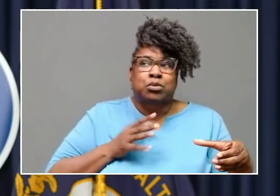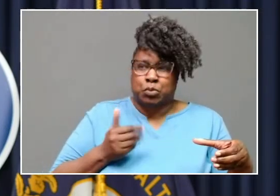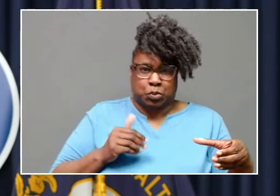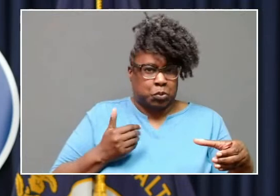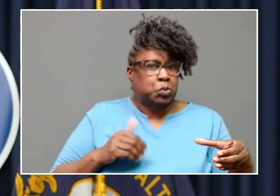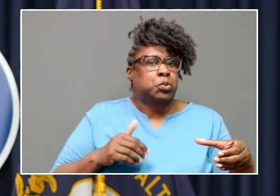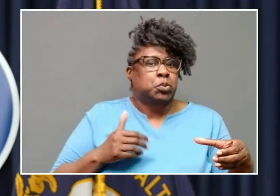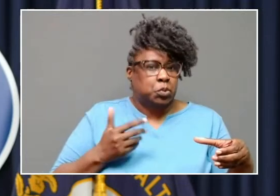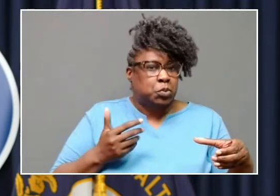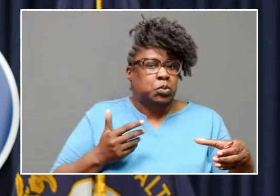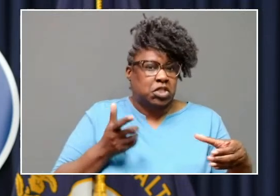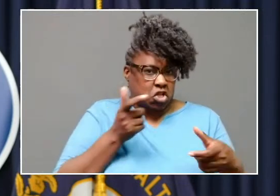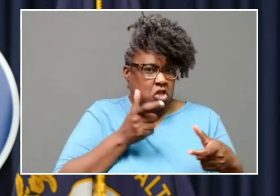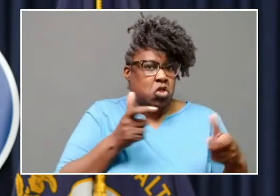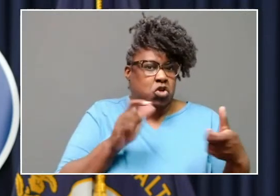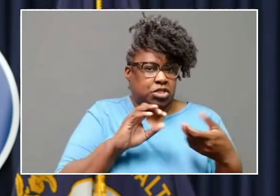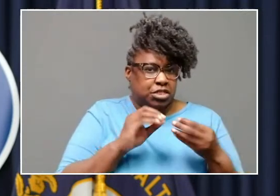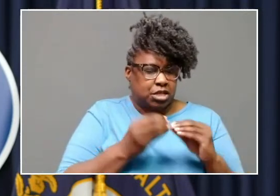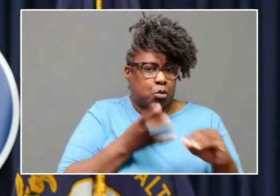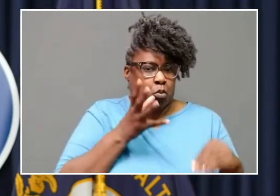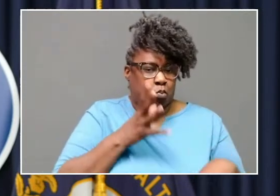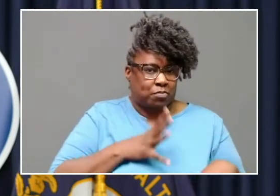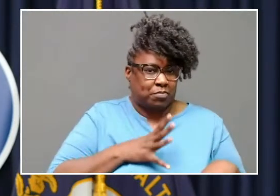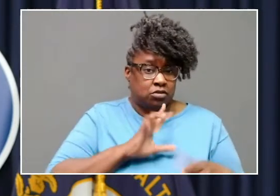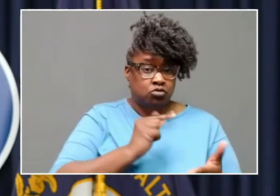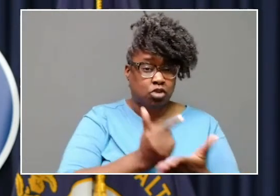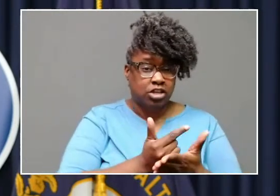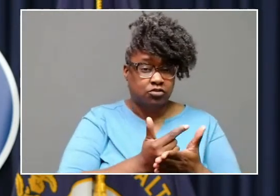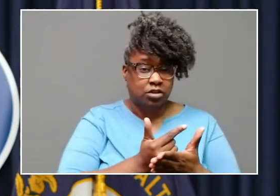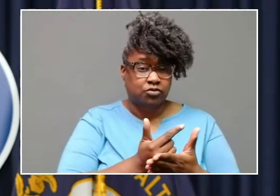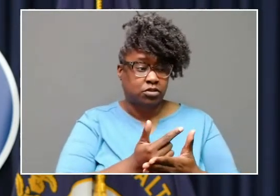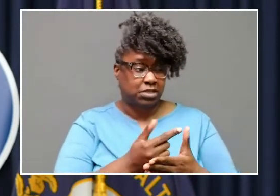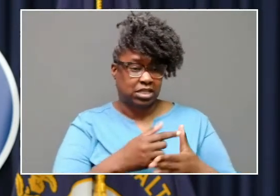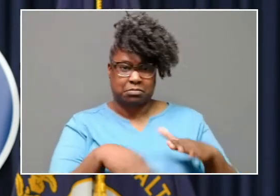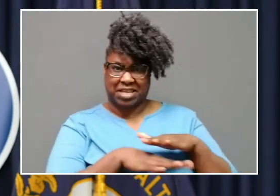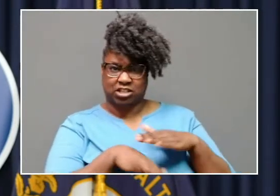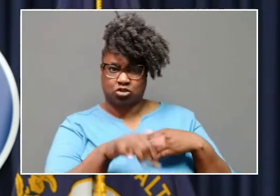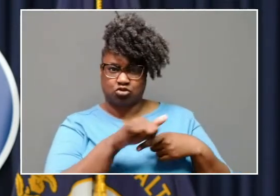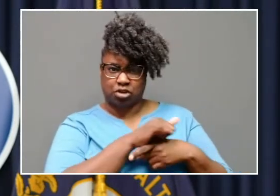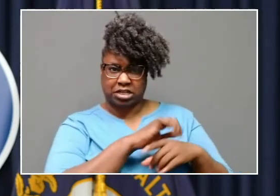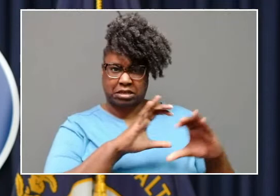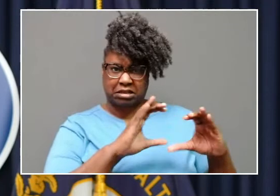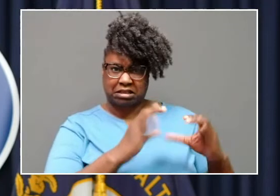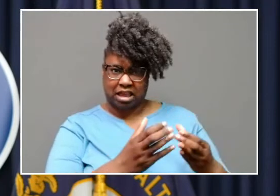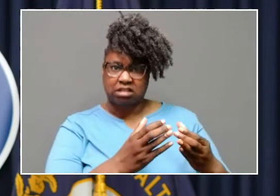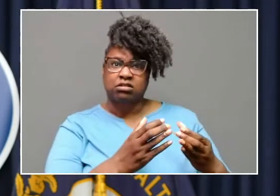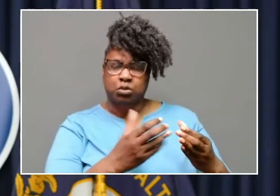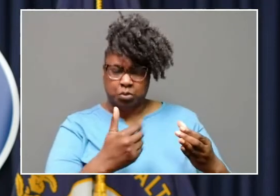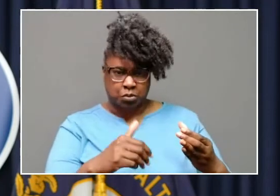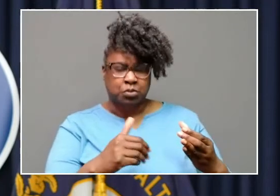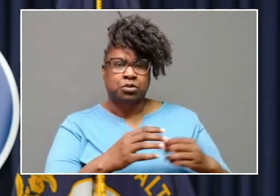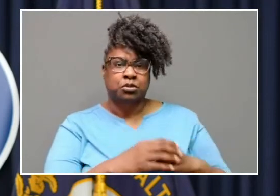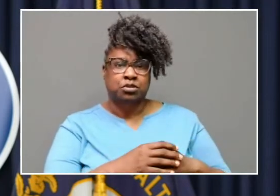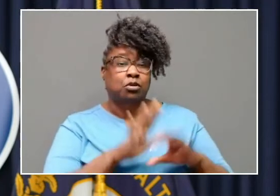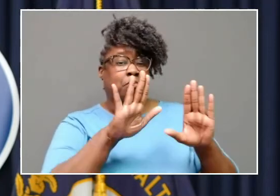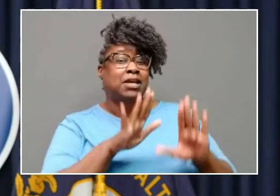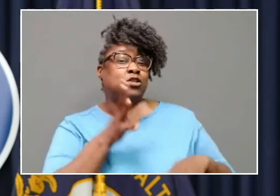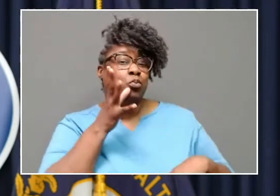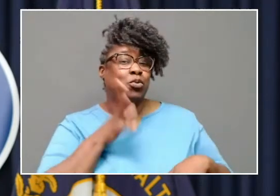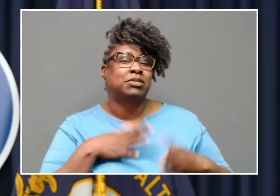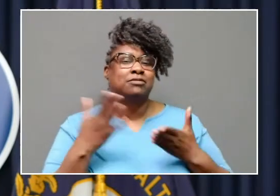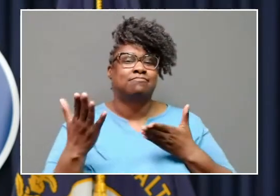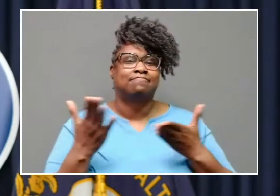one single basic training class in a long time. We are excited to have these amazing women serving our communities and increasing